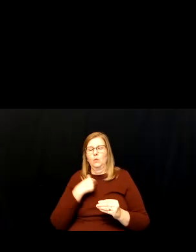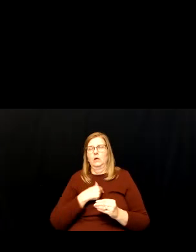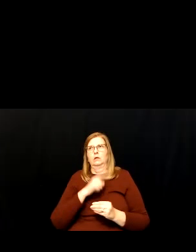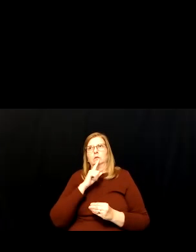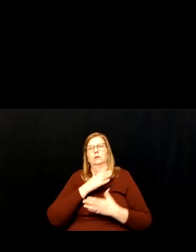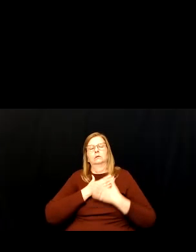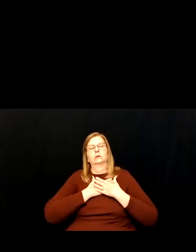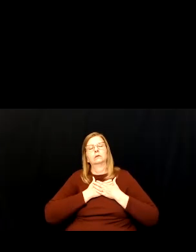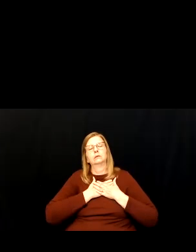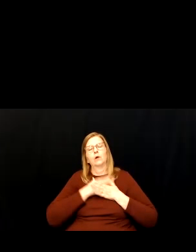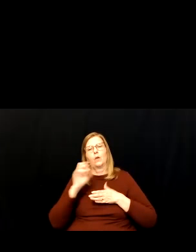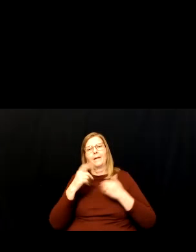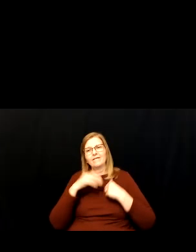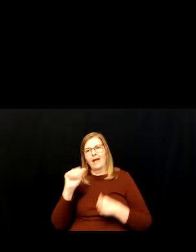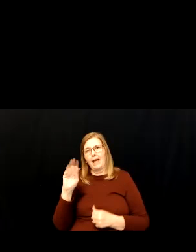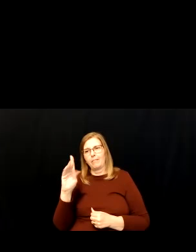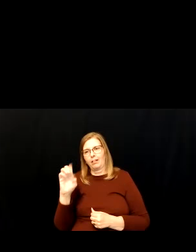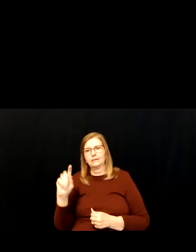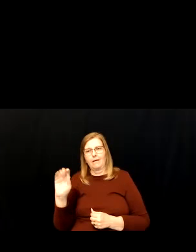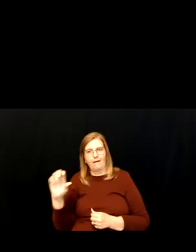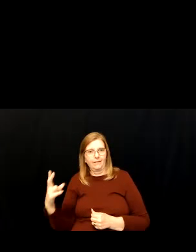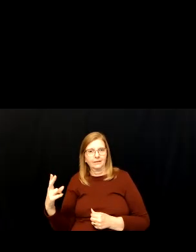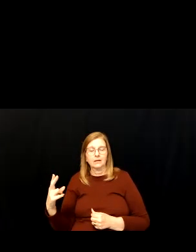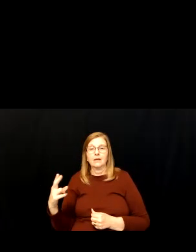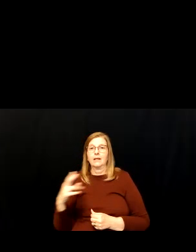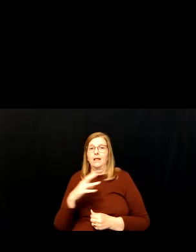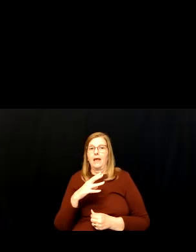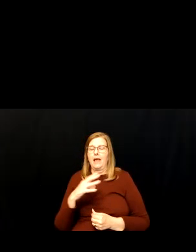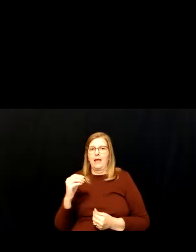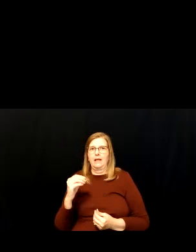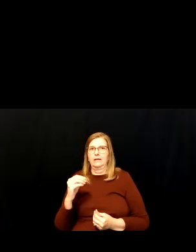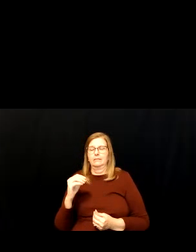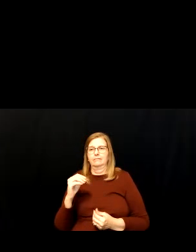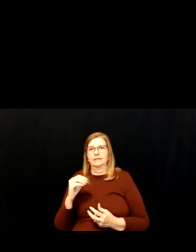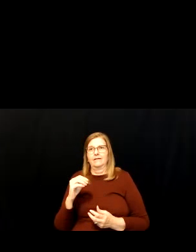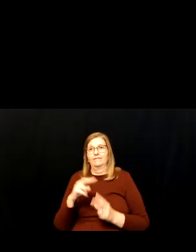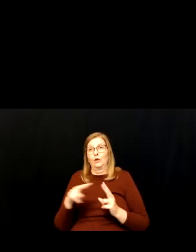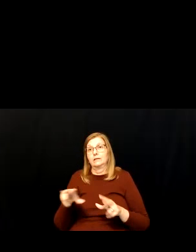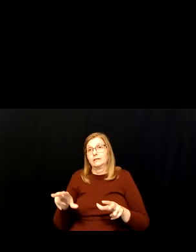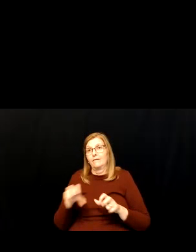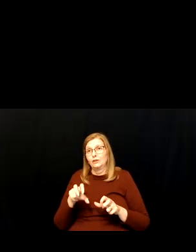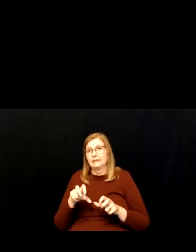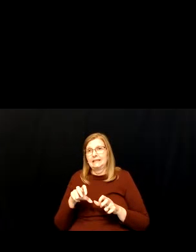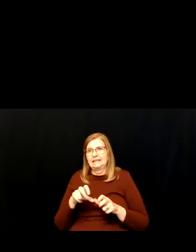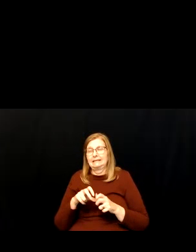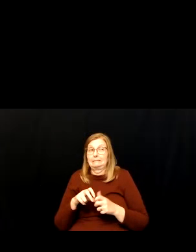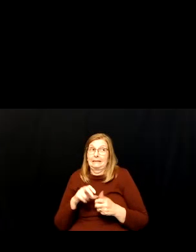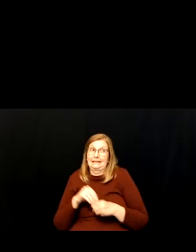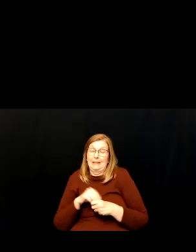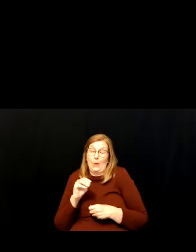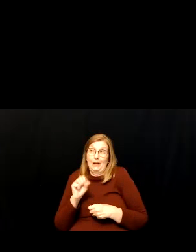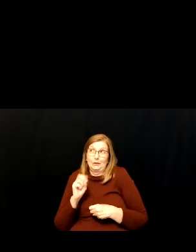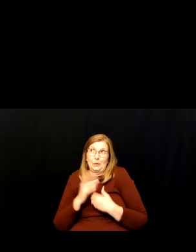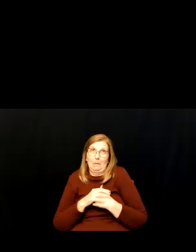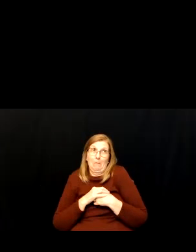in Oklahoma to have Oklahoma Able Tech. And okay, very selfishly, it's housed at OSU, so I can